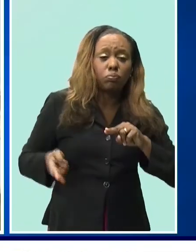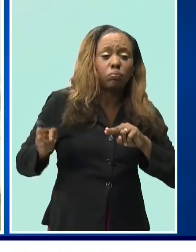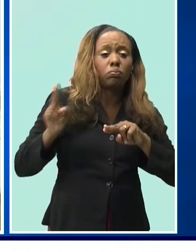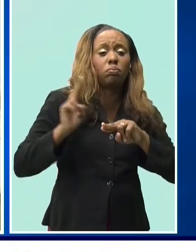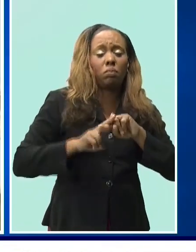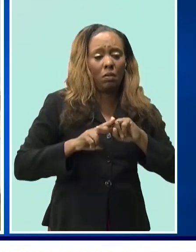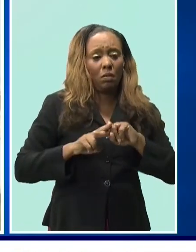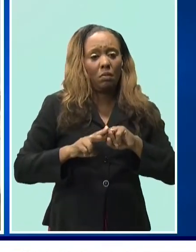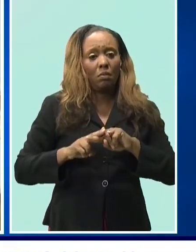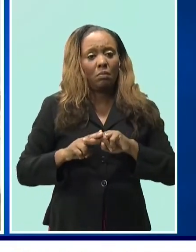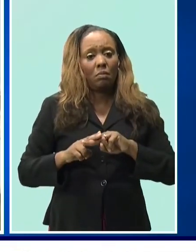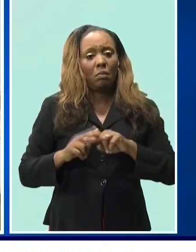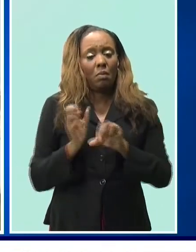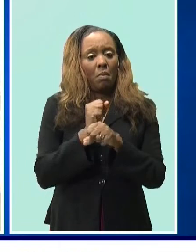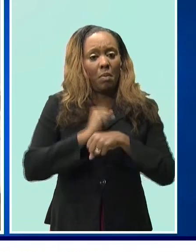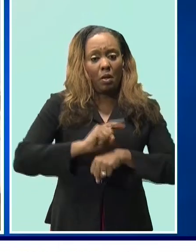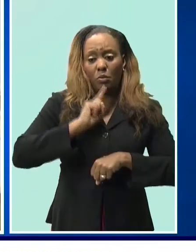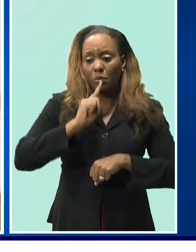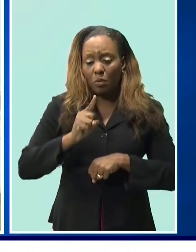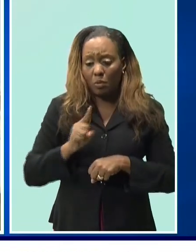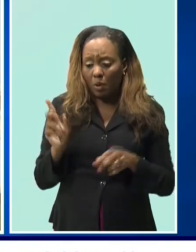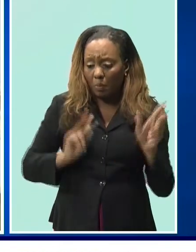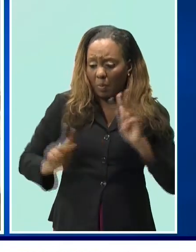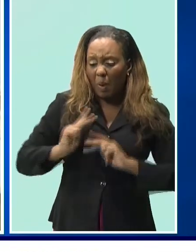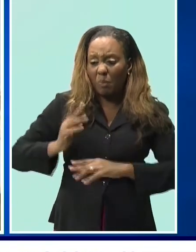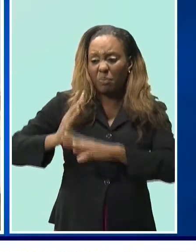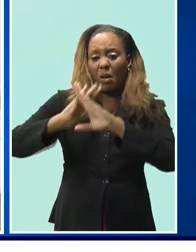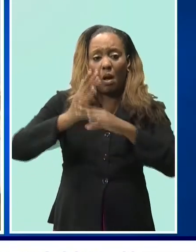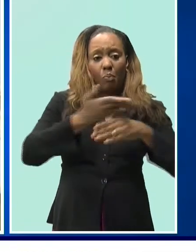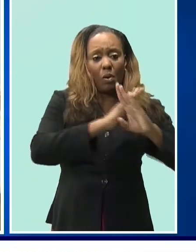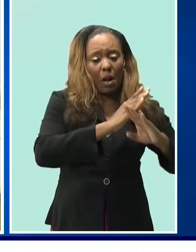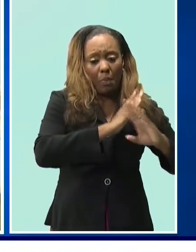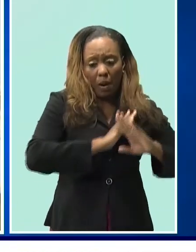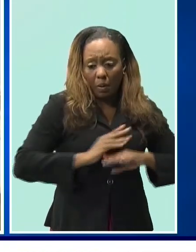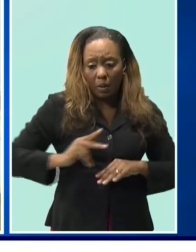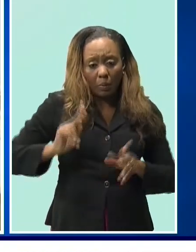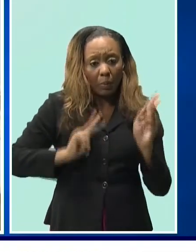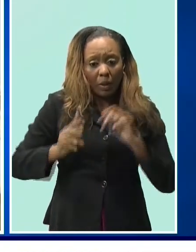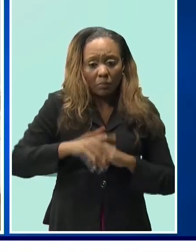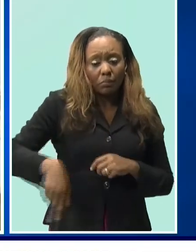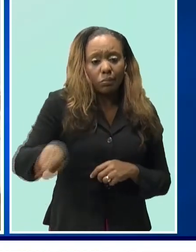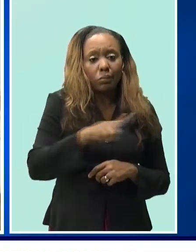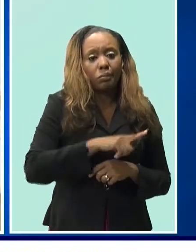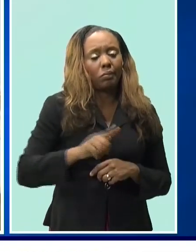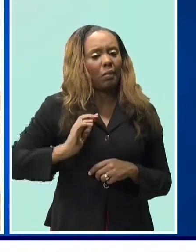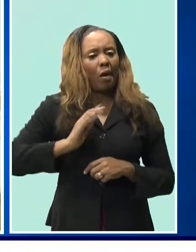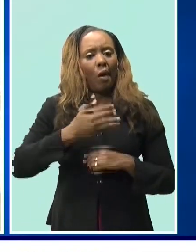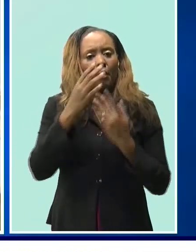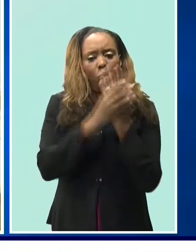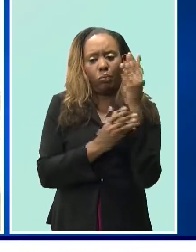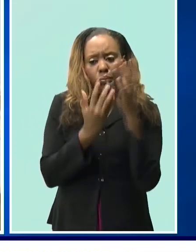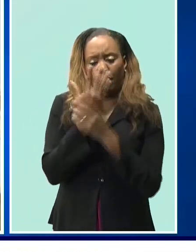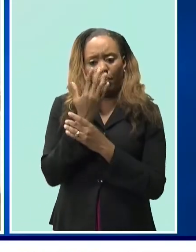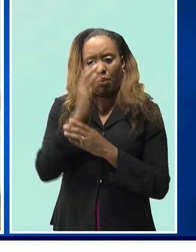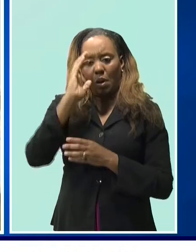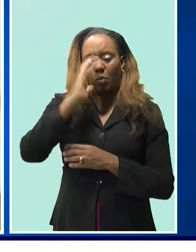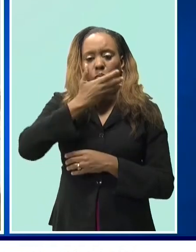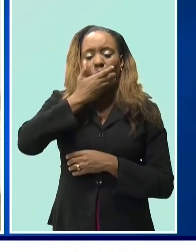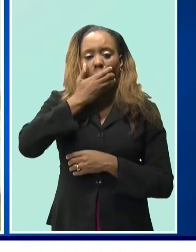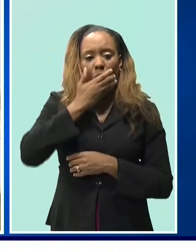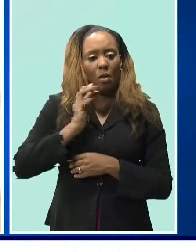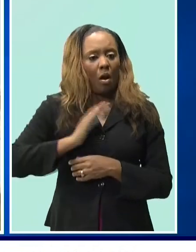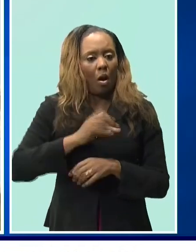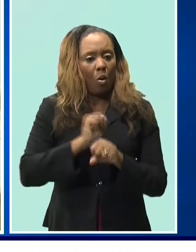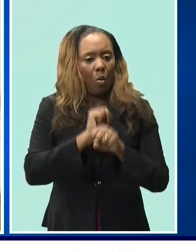of securing the types of personal protective equipment that we will be requiring so that our healthcare workers remain